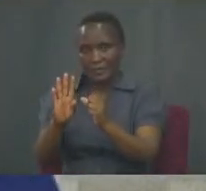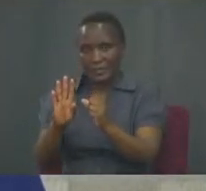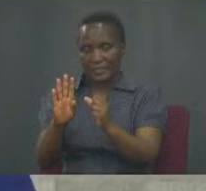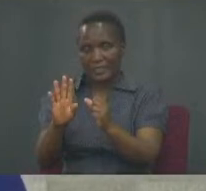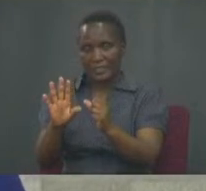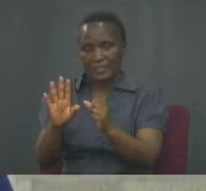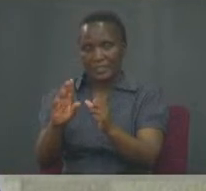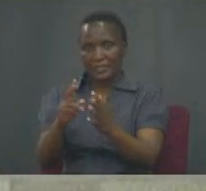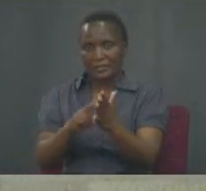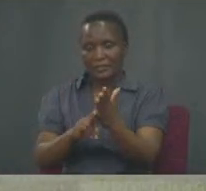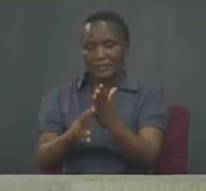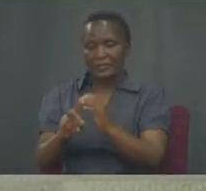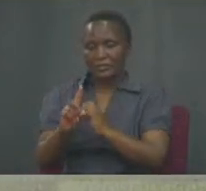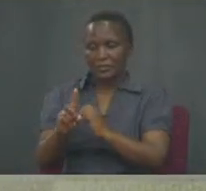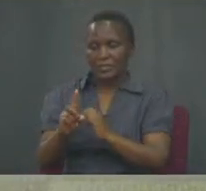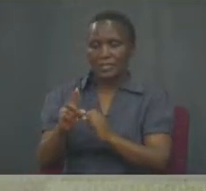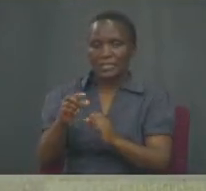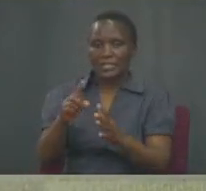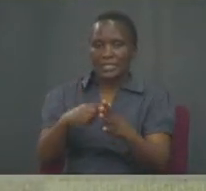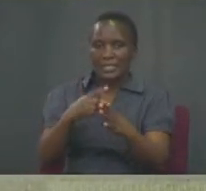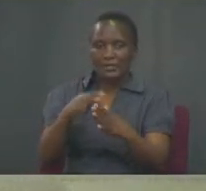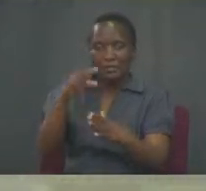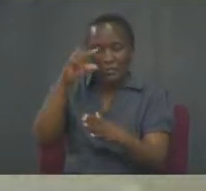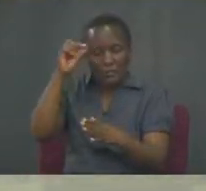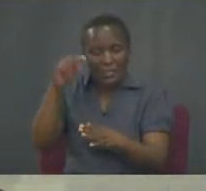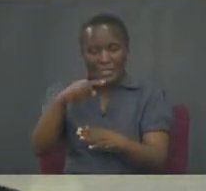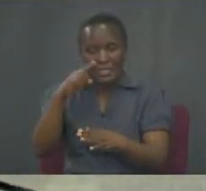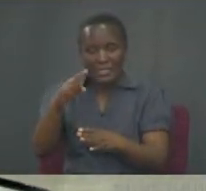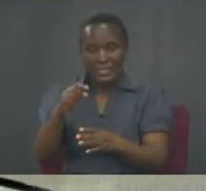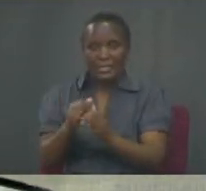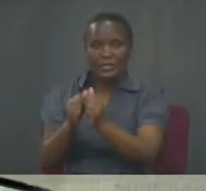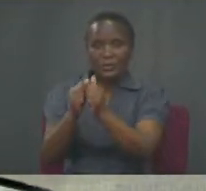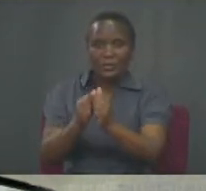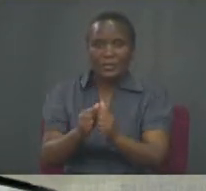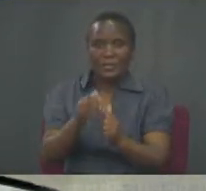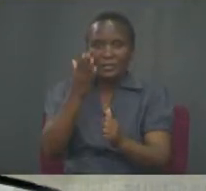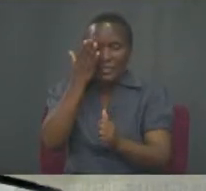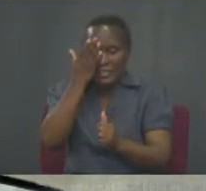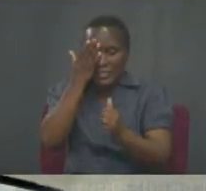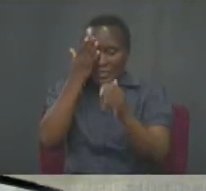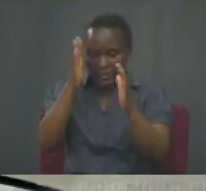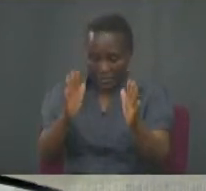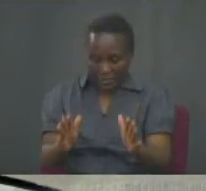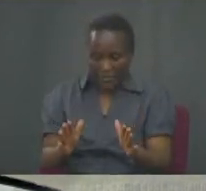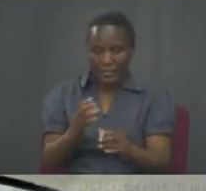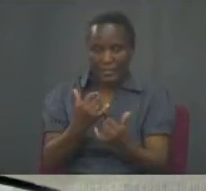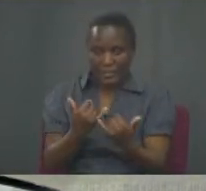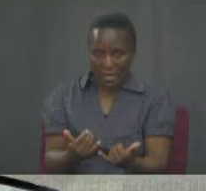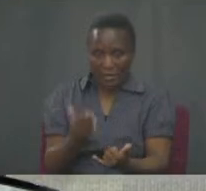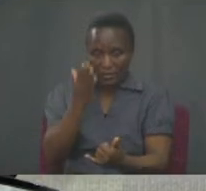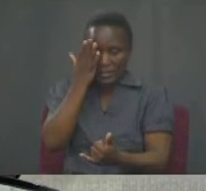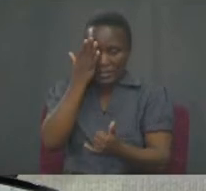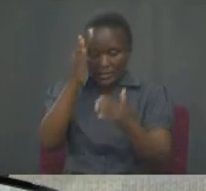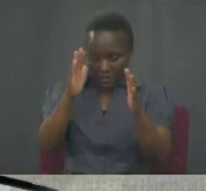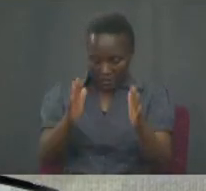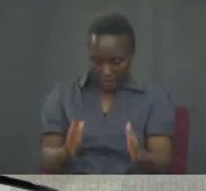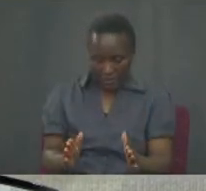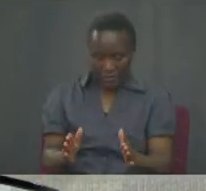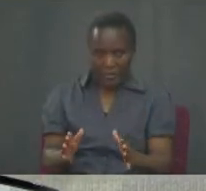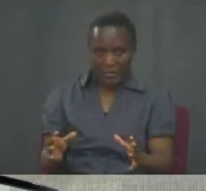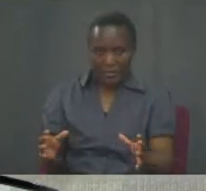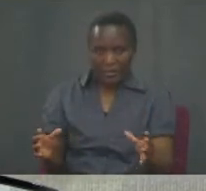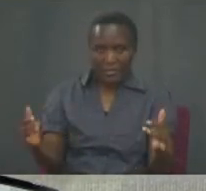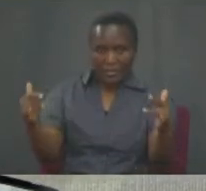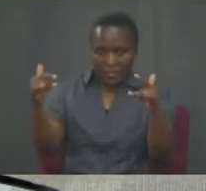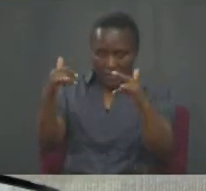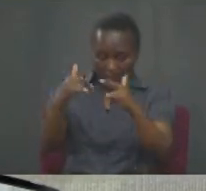and the children of Israel. What is happening in Exodus chapter 14? The children of Israel are camping